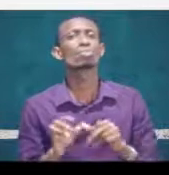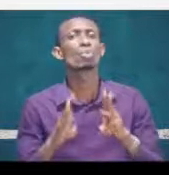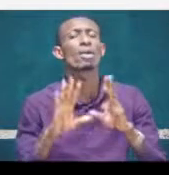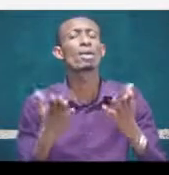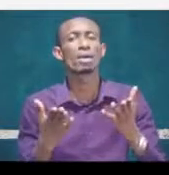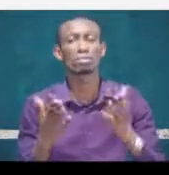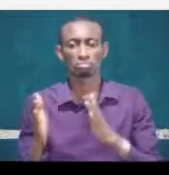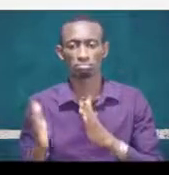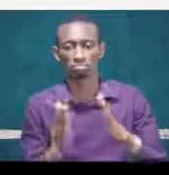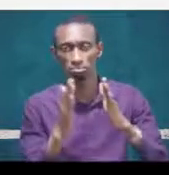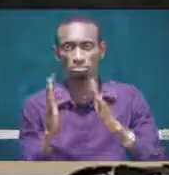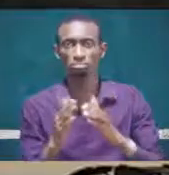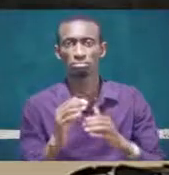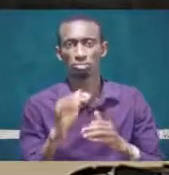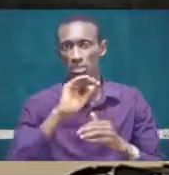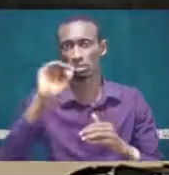up here.